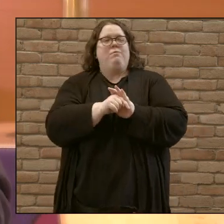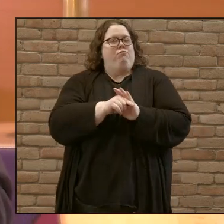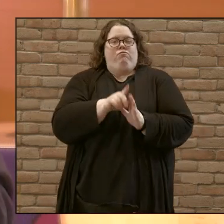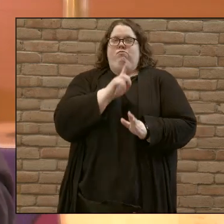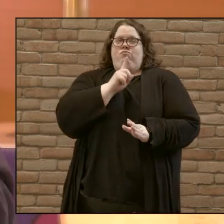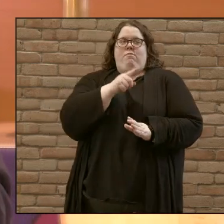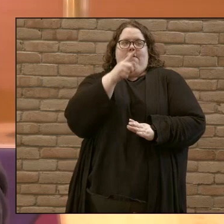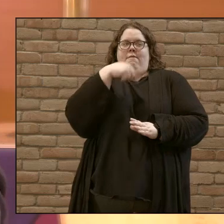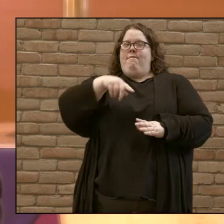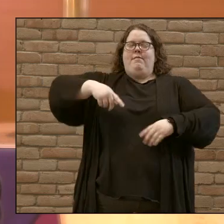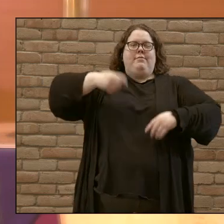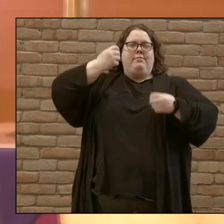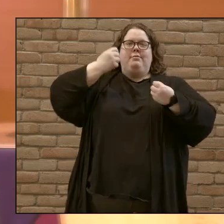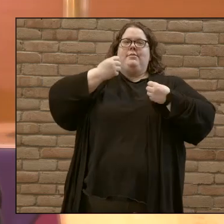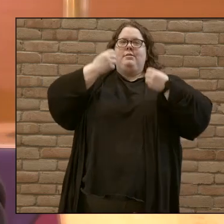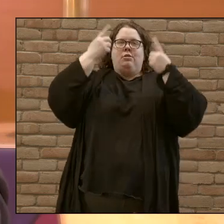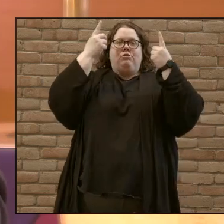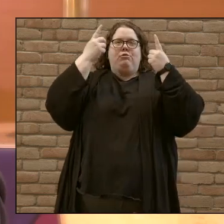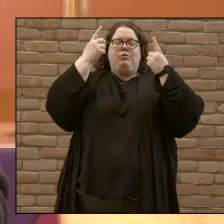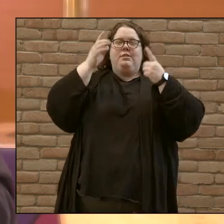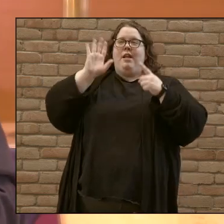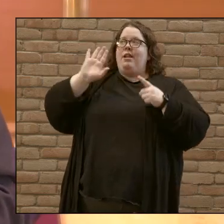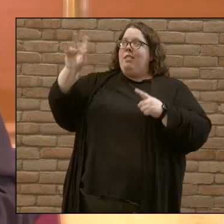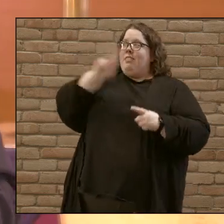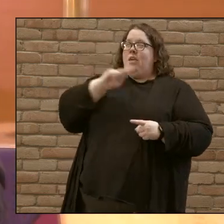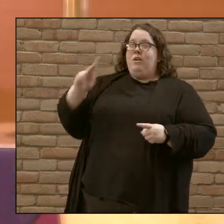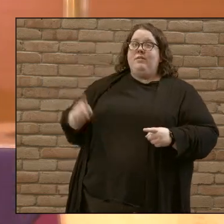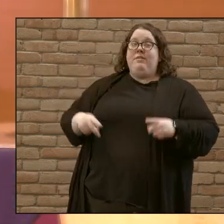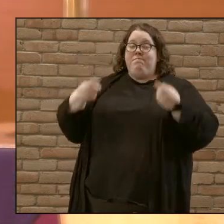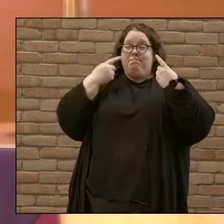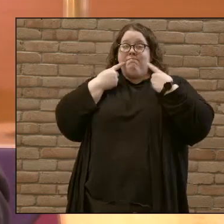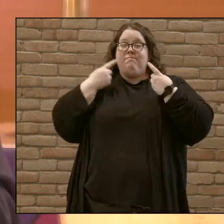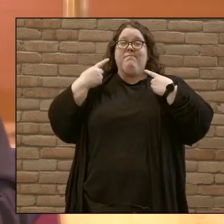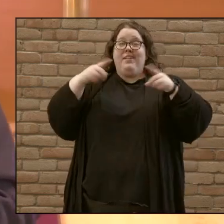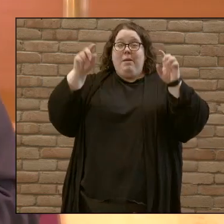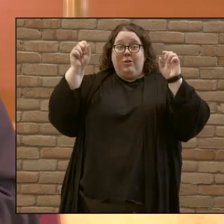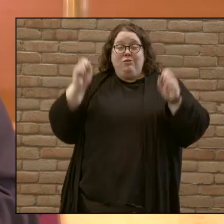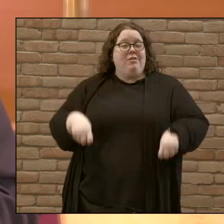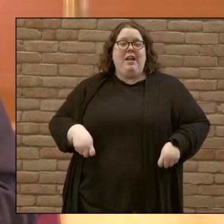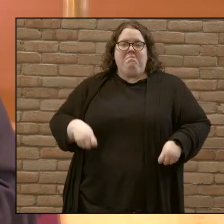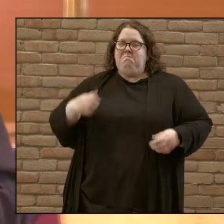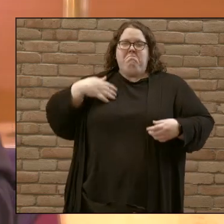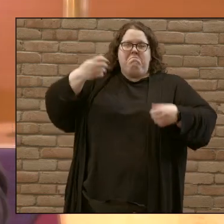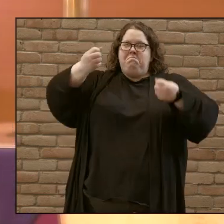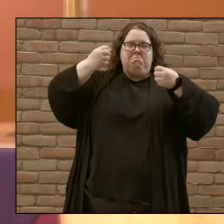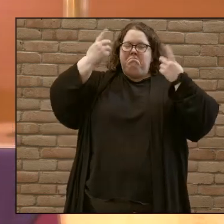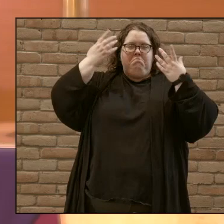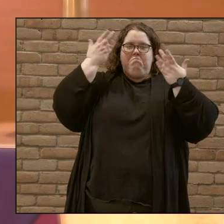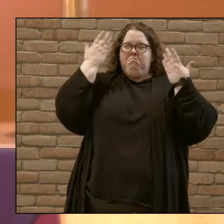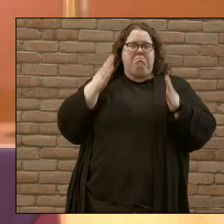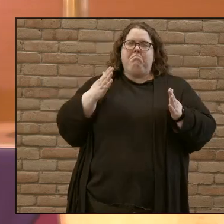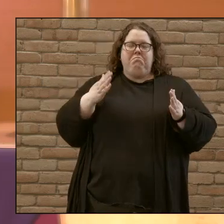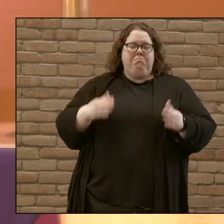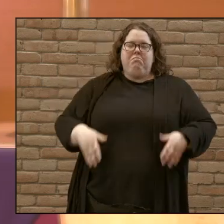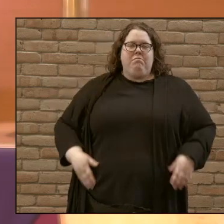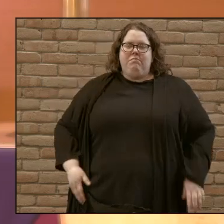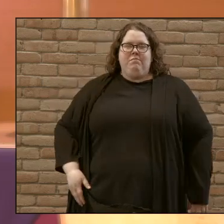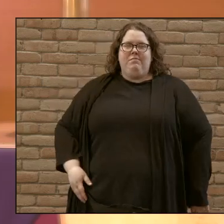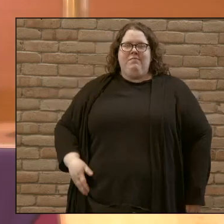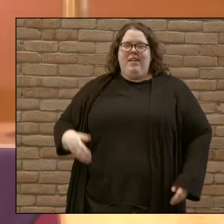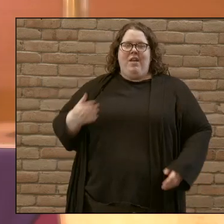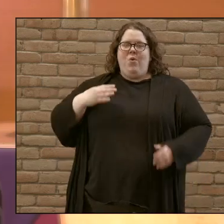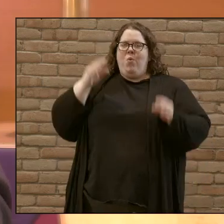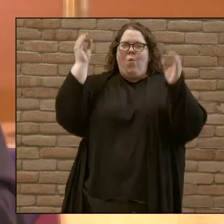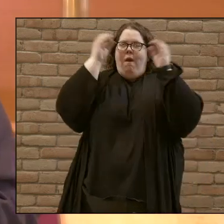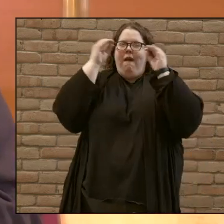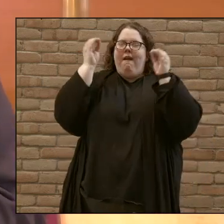extent to what their king could accomplish for them, what he was going to do